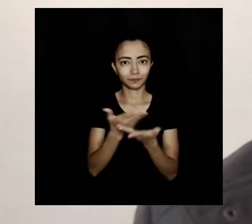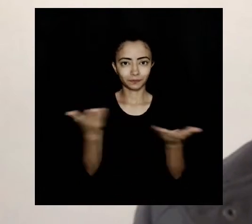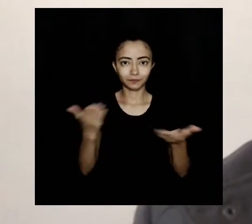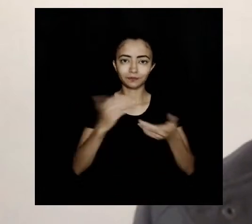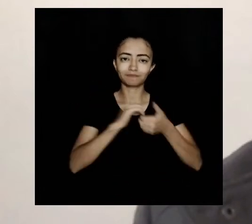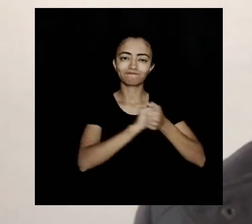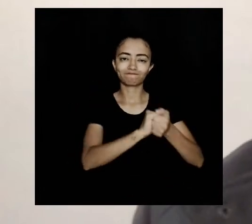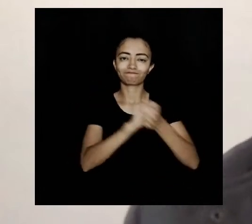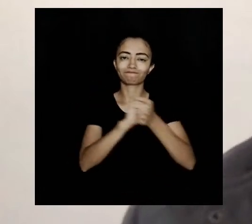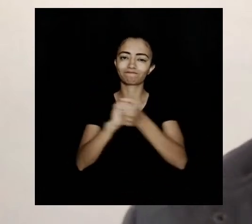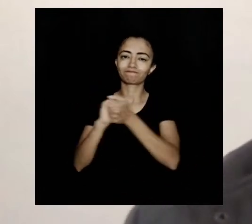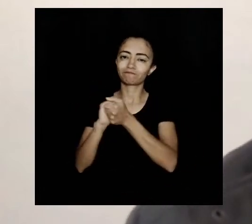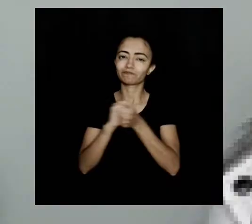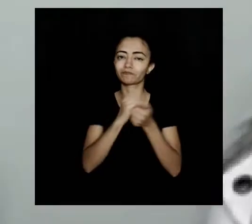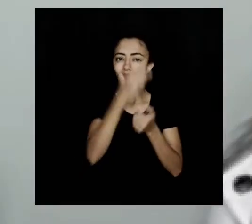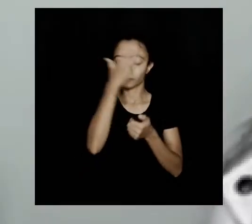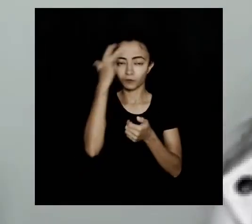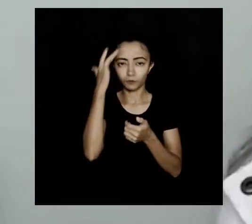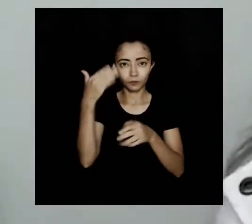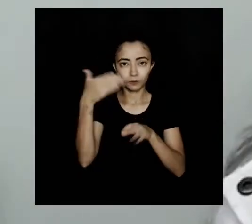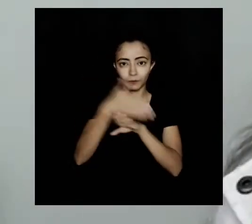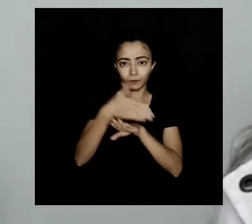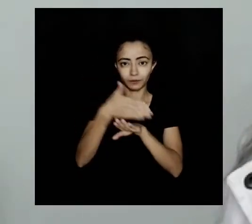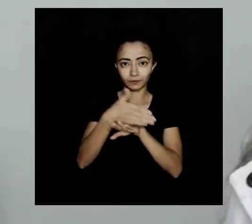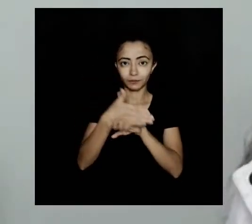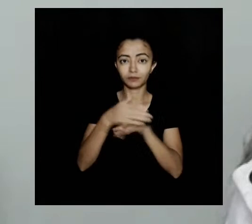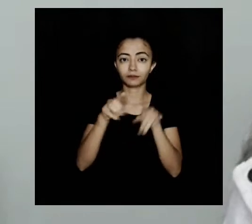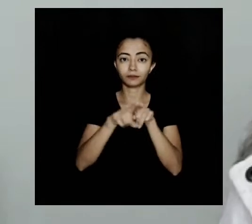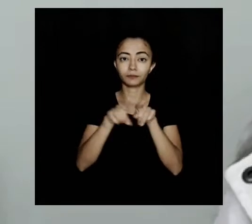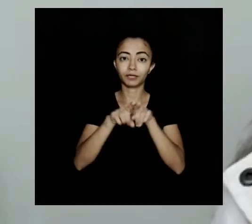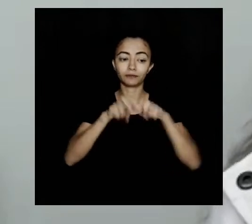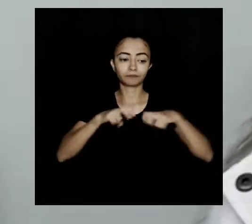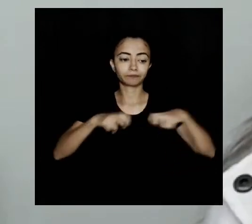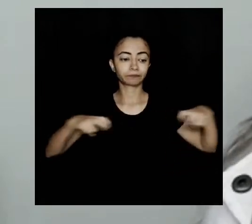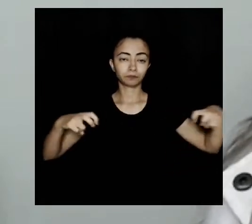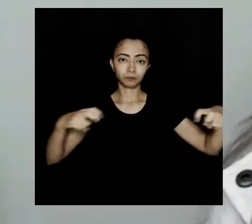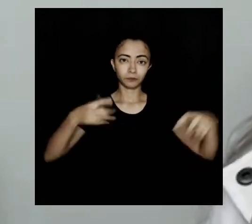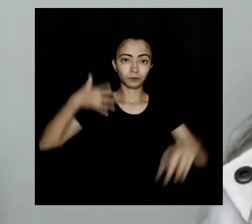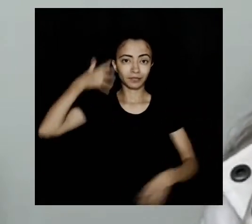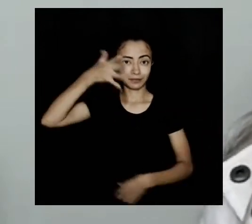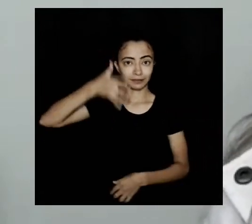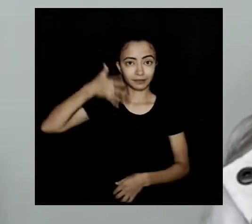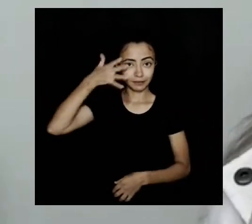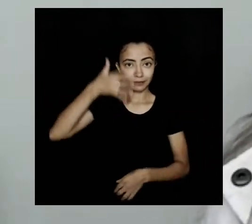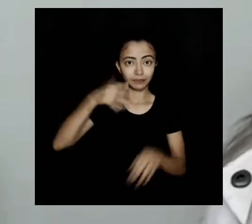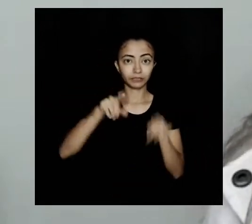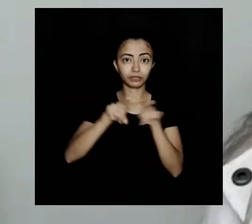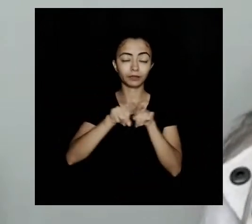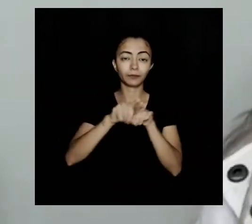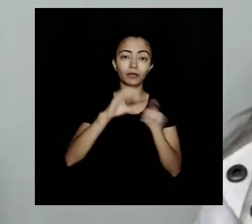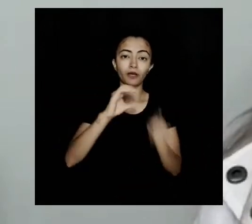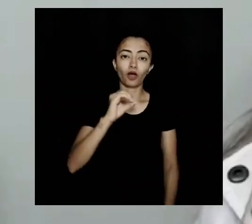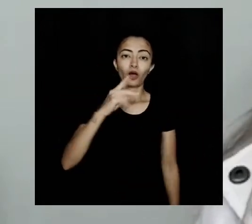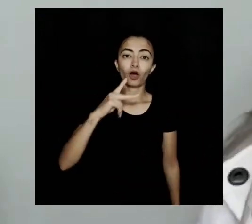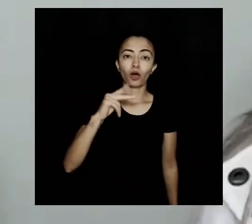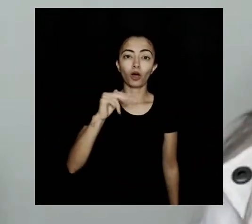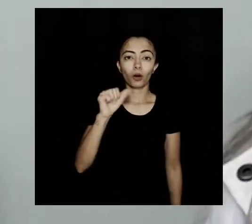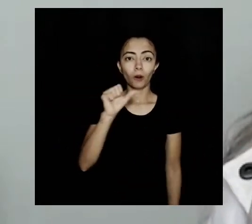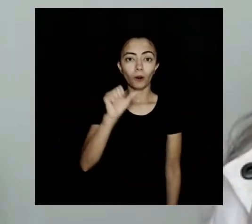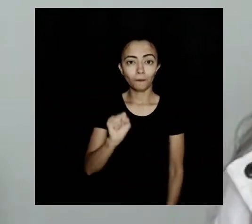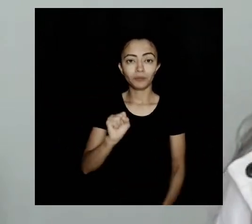morning, everyone. I'd like to greet everyone who is here participating. I'd like